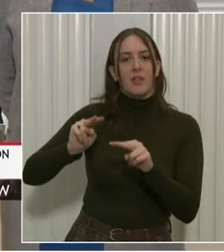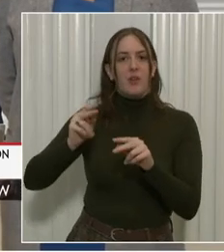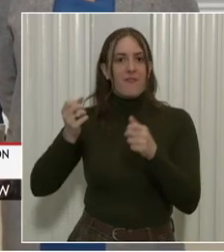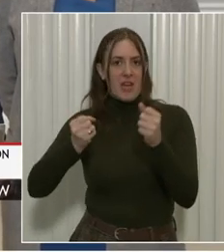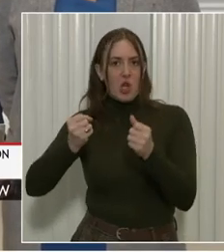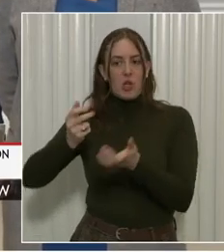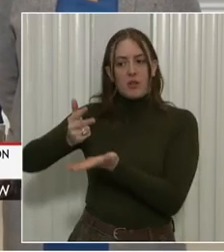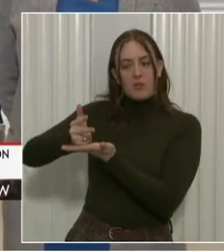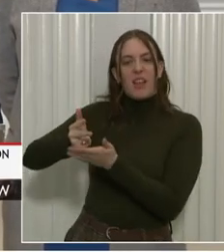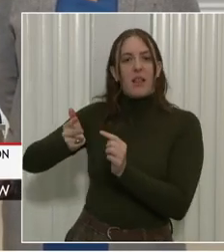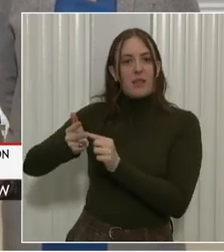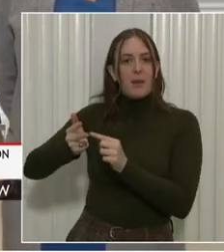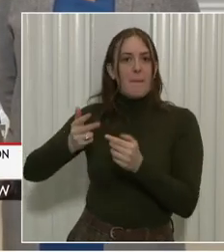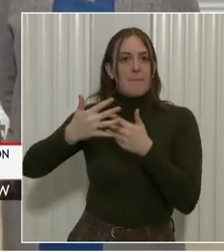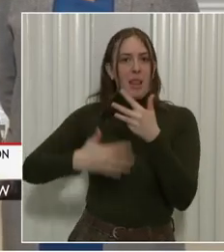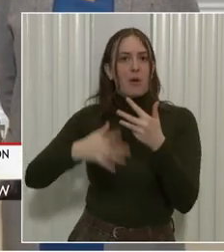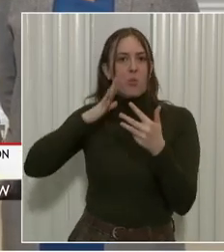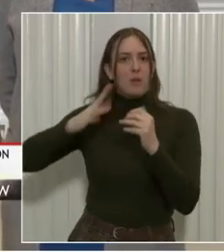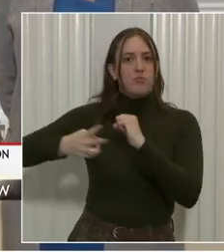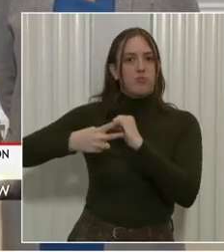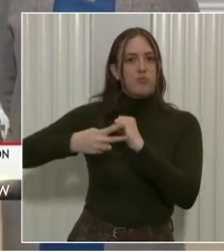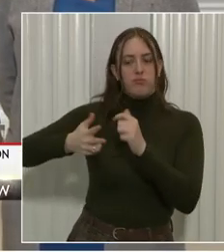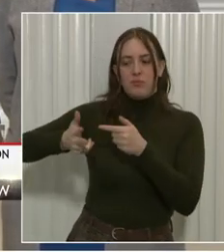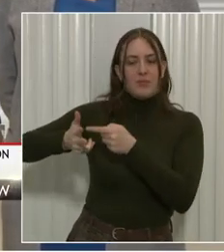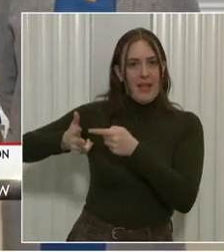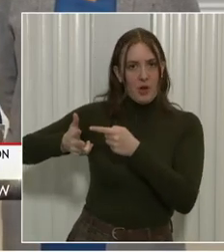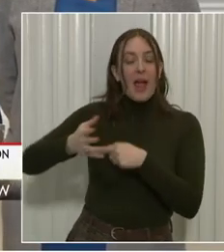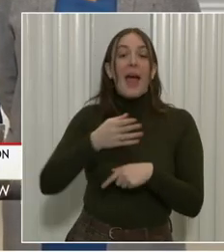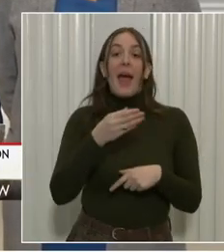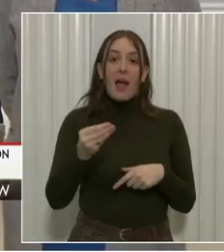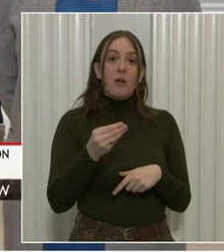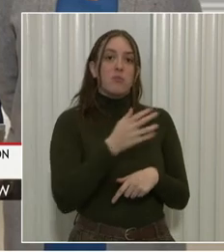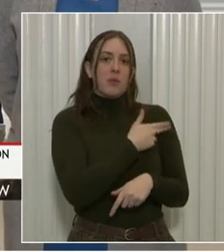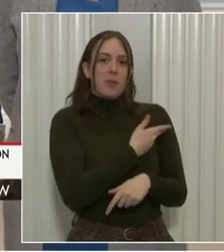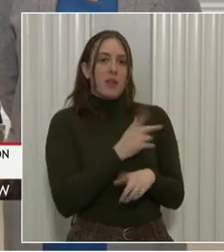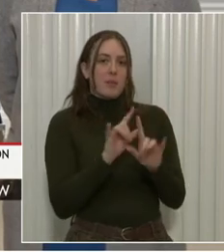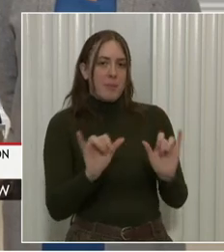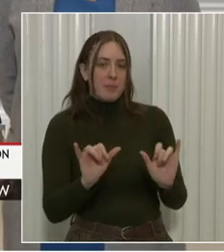sits in the center of the city, we can, with any of those vehicles and